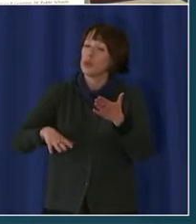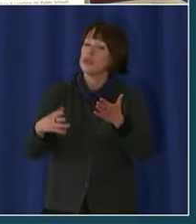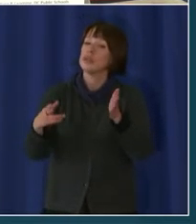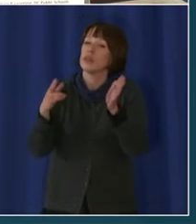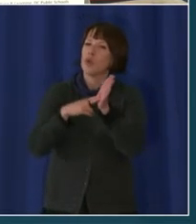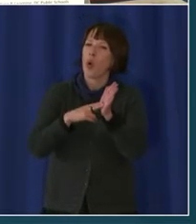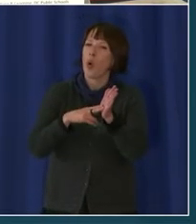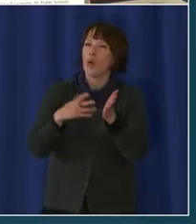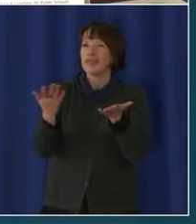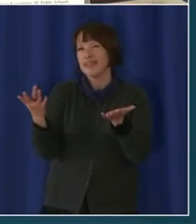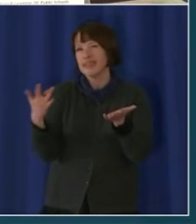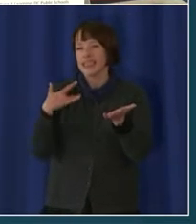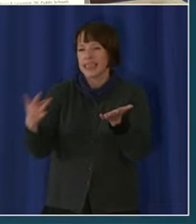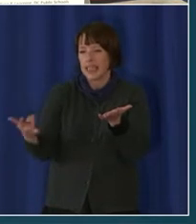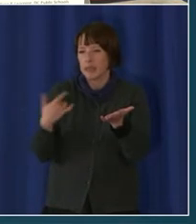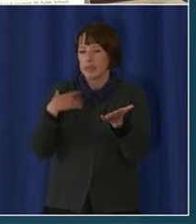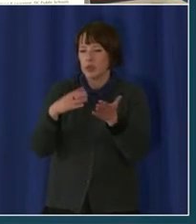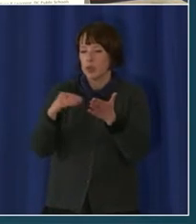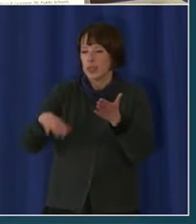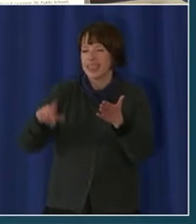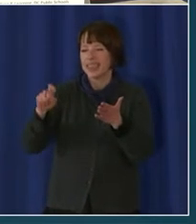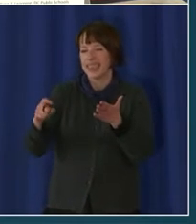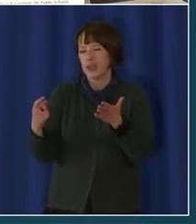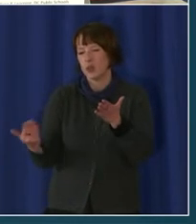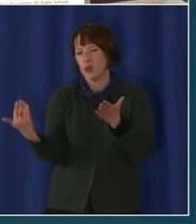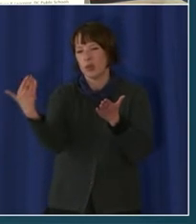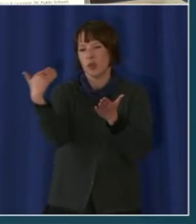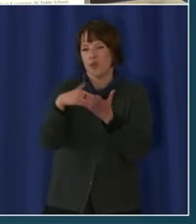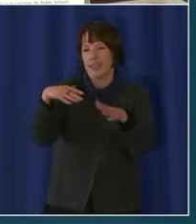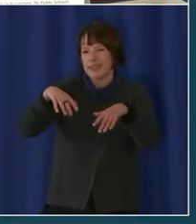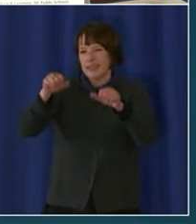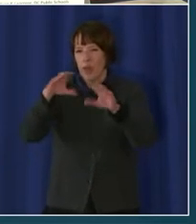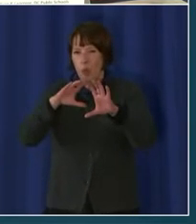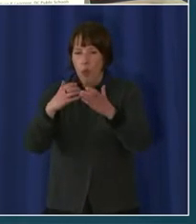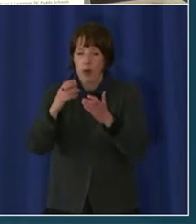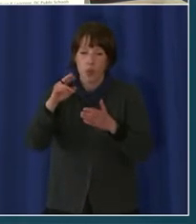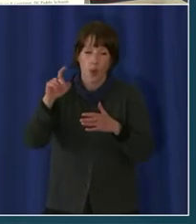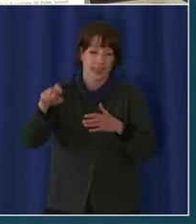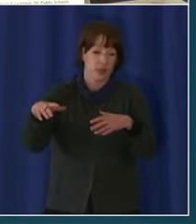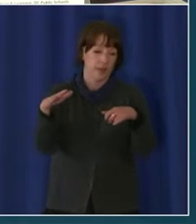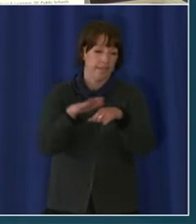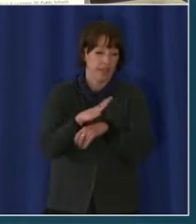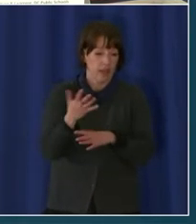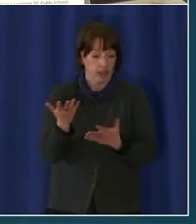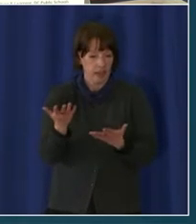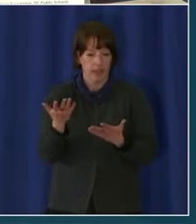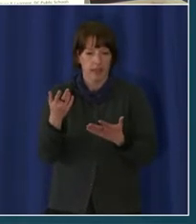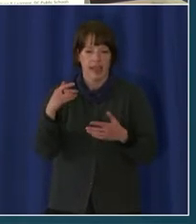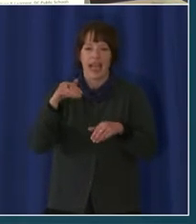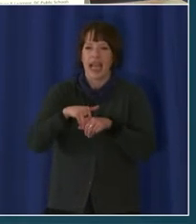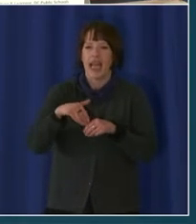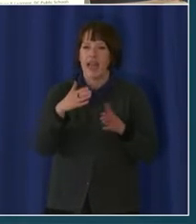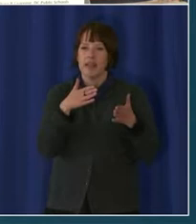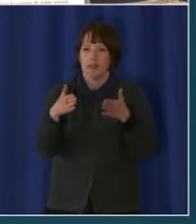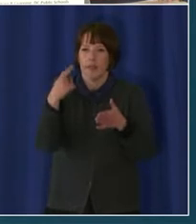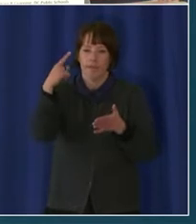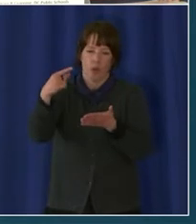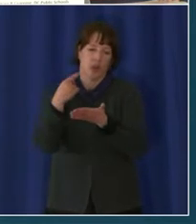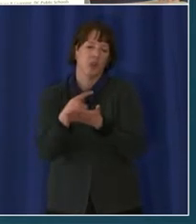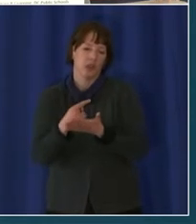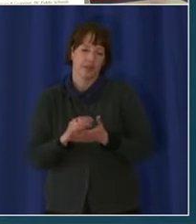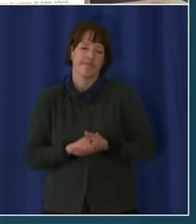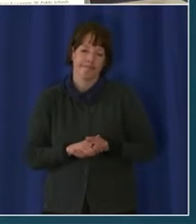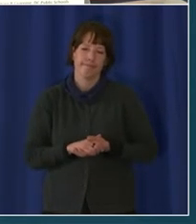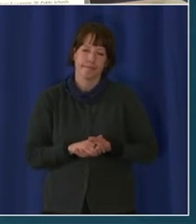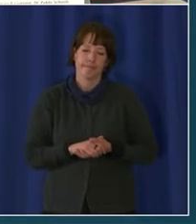in that are students who need to either retake a course or need to fill a course in their pathway towards